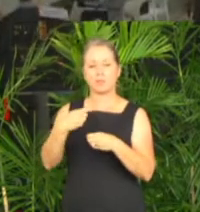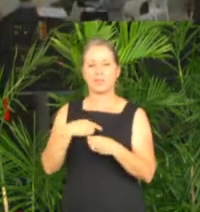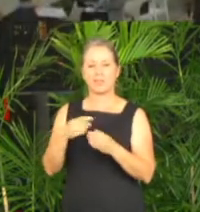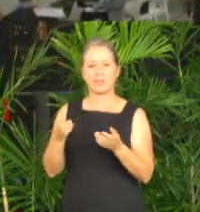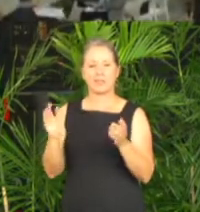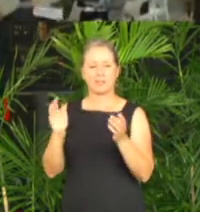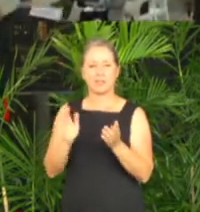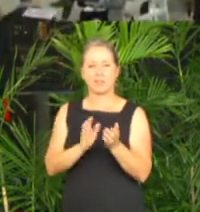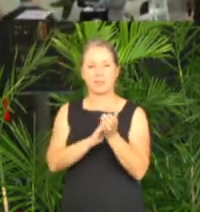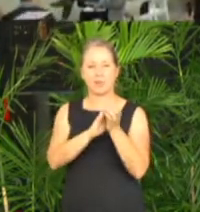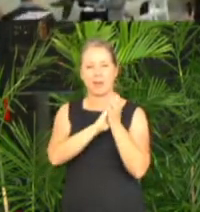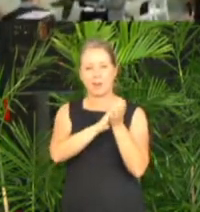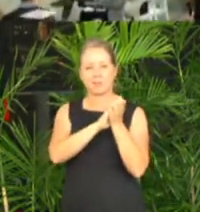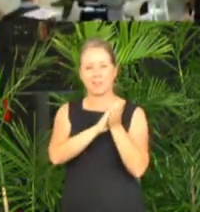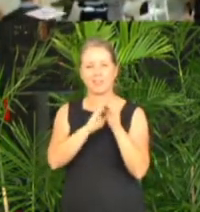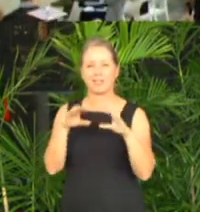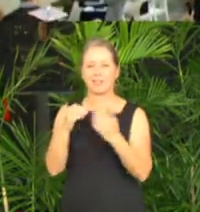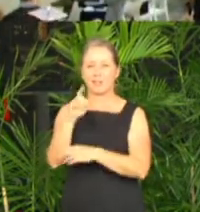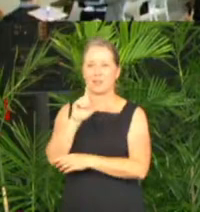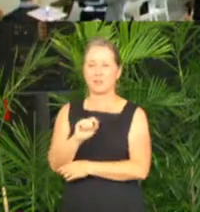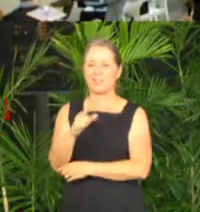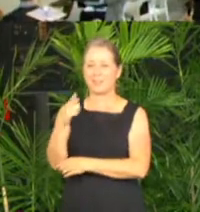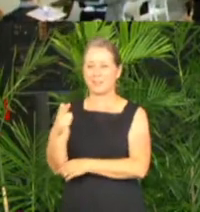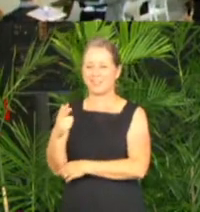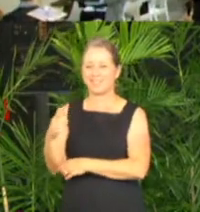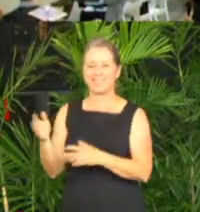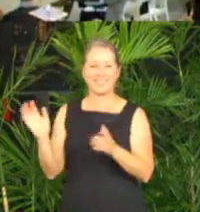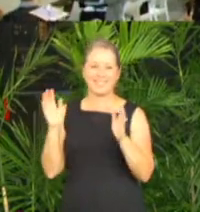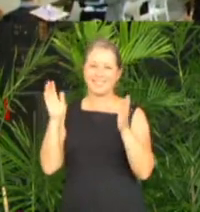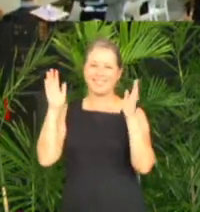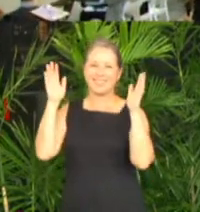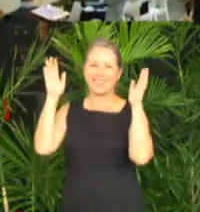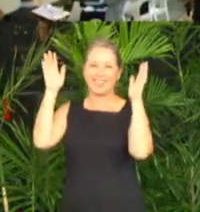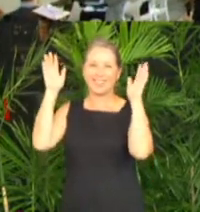the class of 2021.